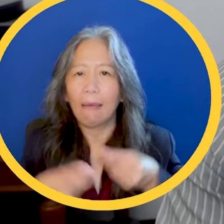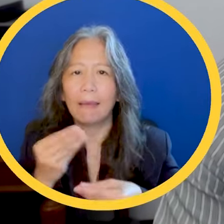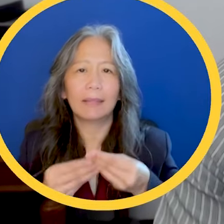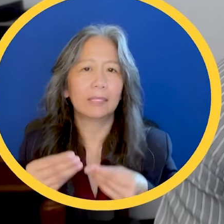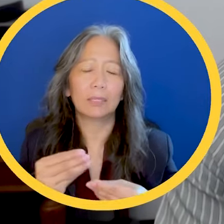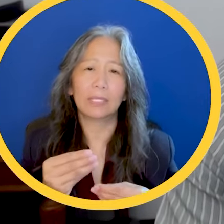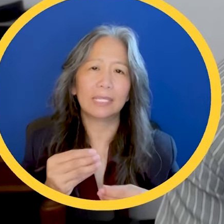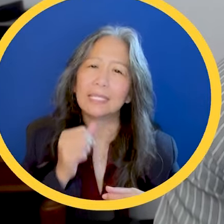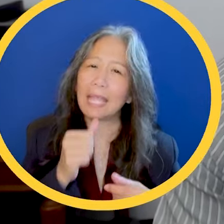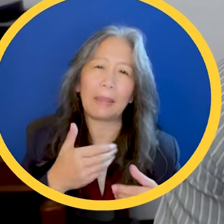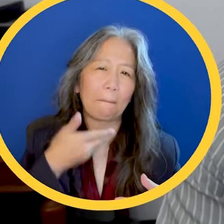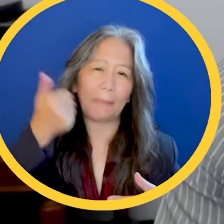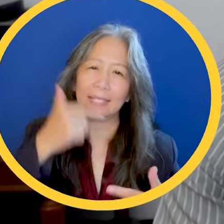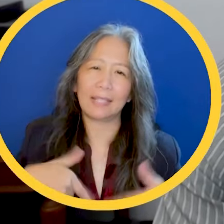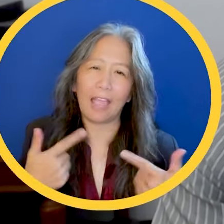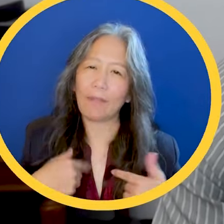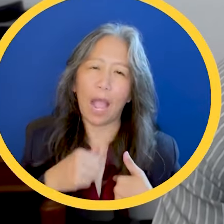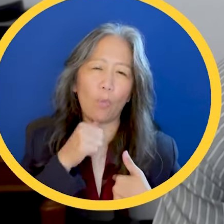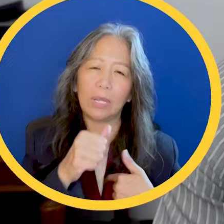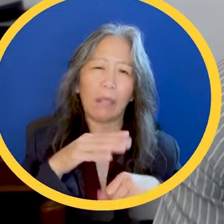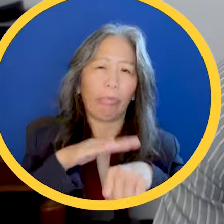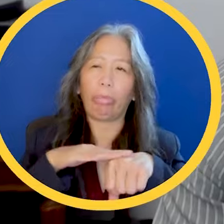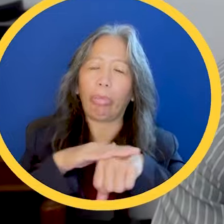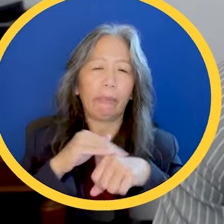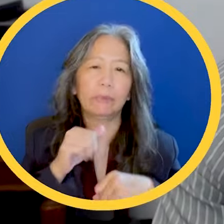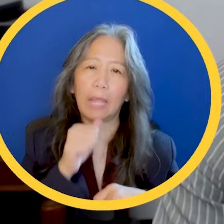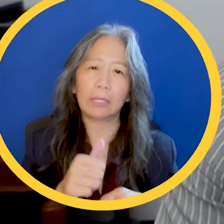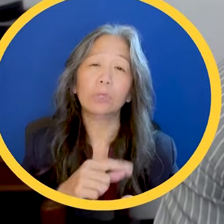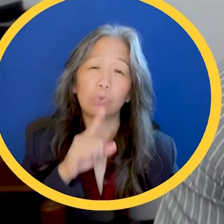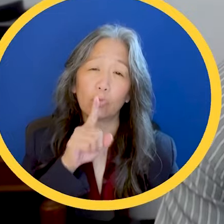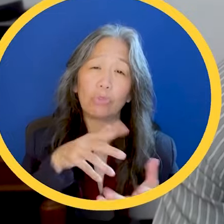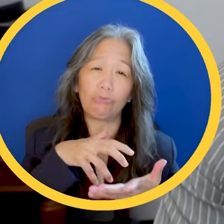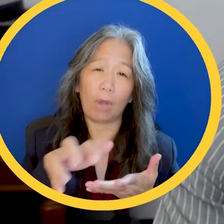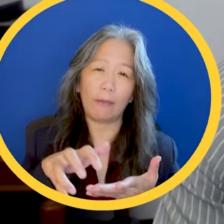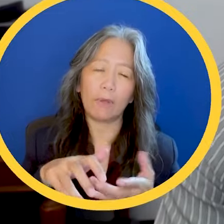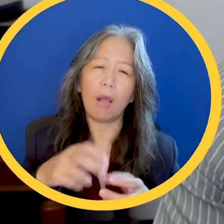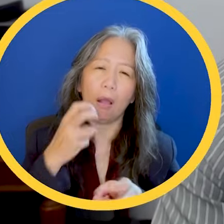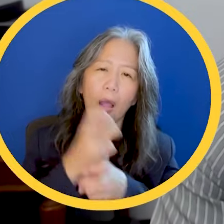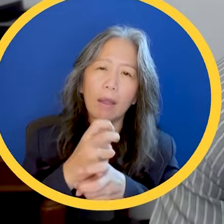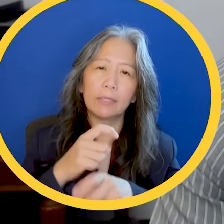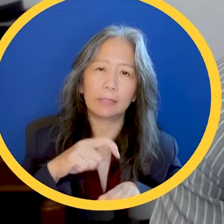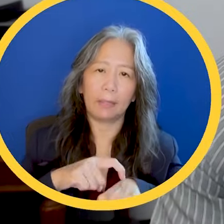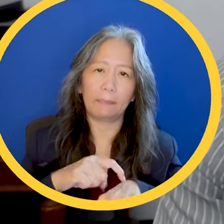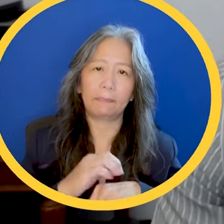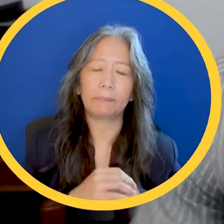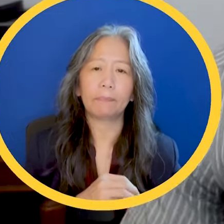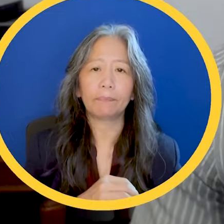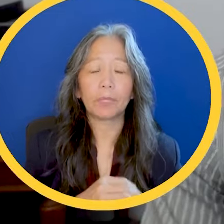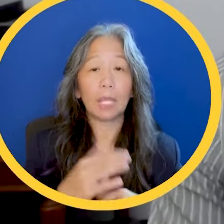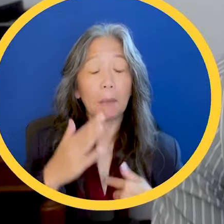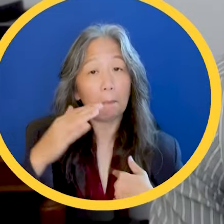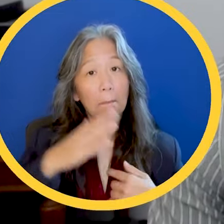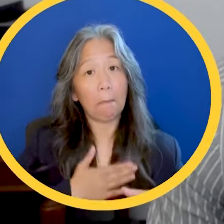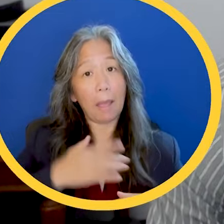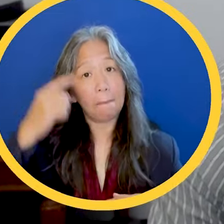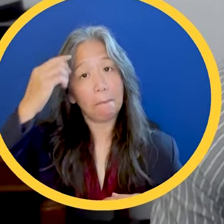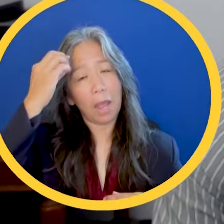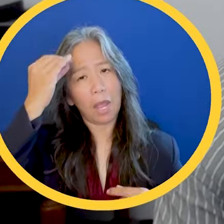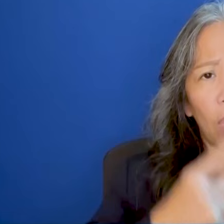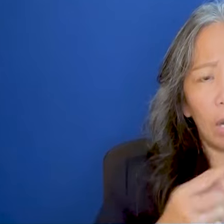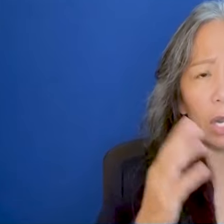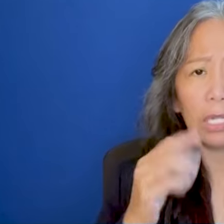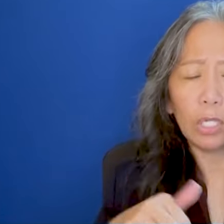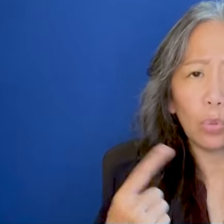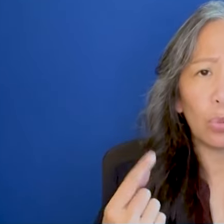I'm not going to sugarcoat that. It was really rough. There were hard times. In my mind, I was like, okay, me and my